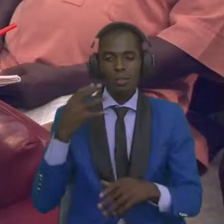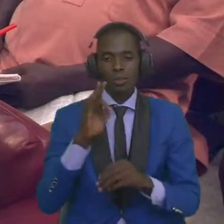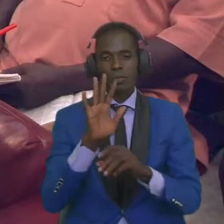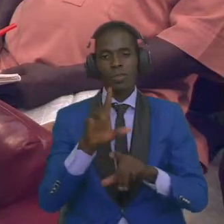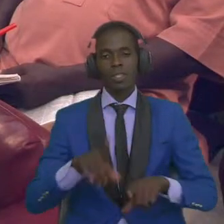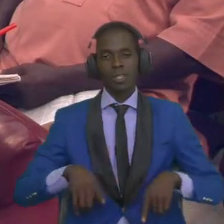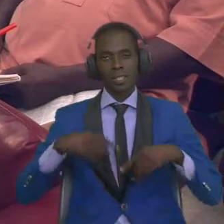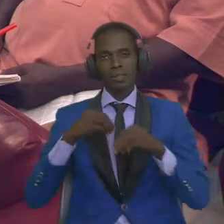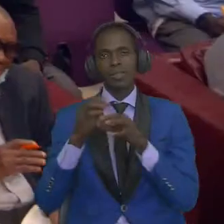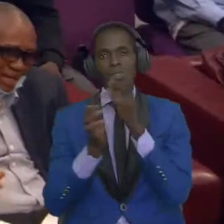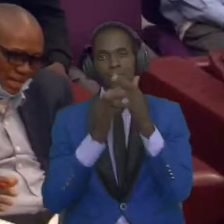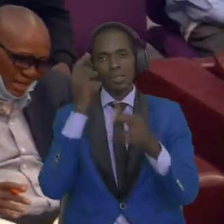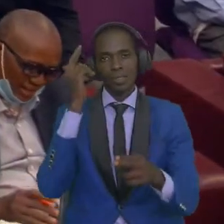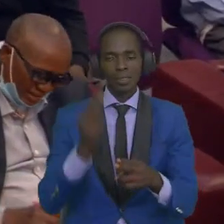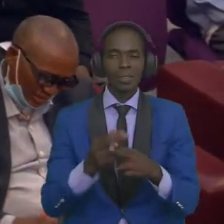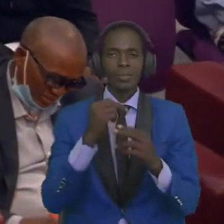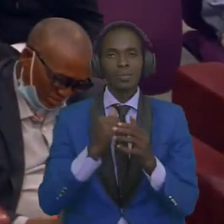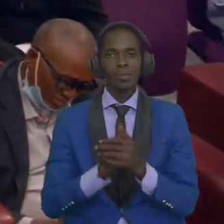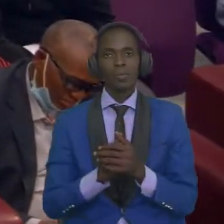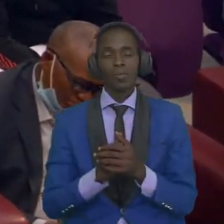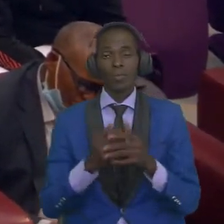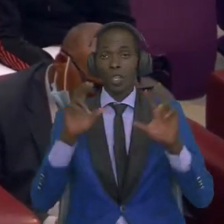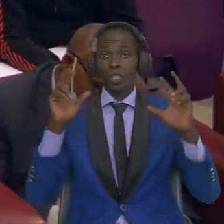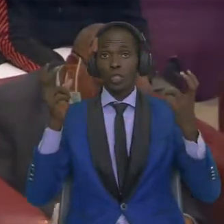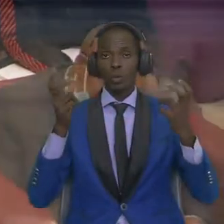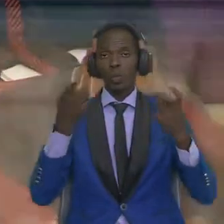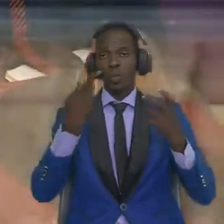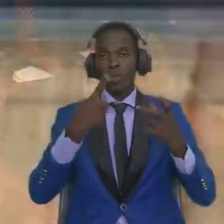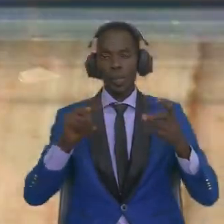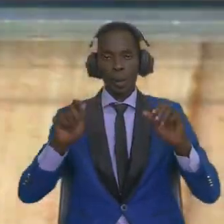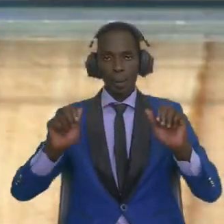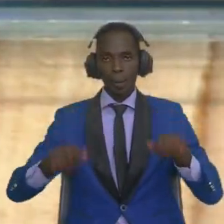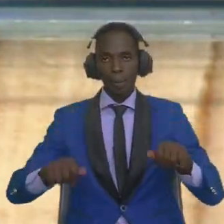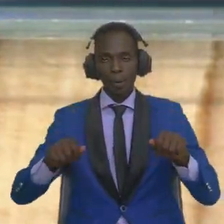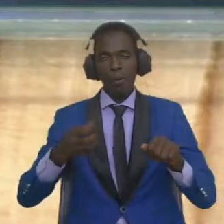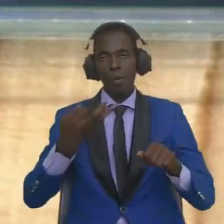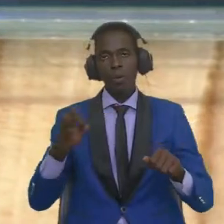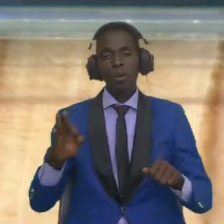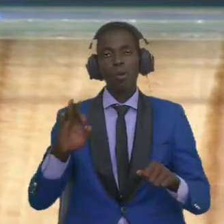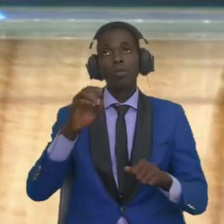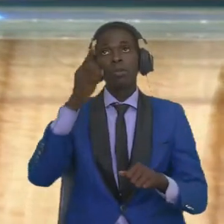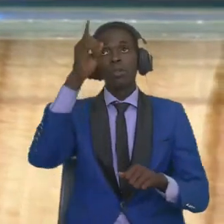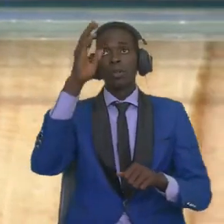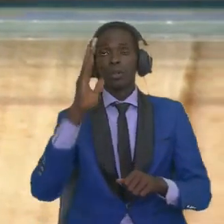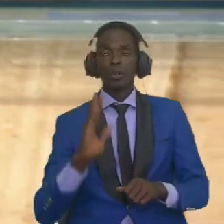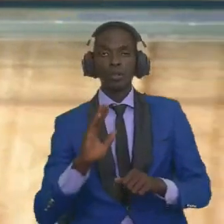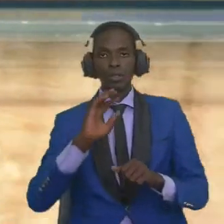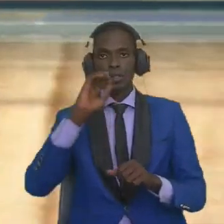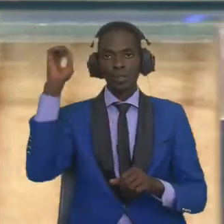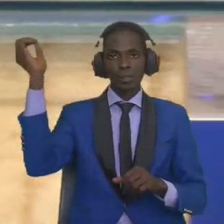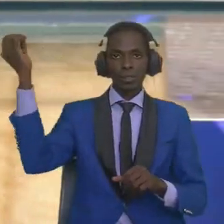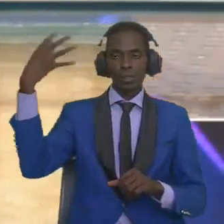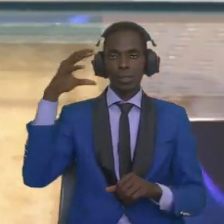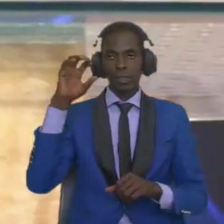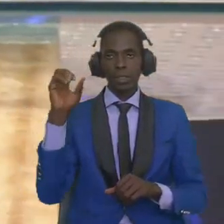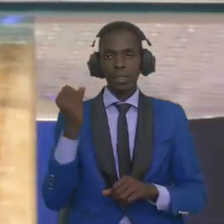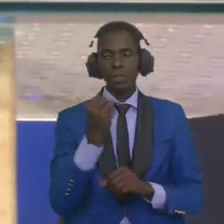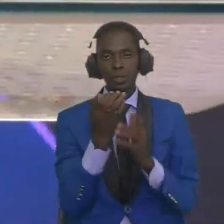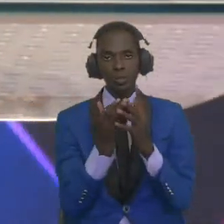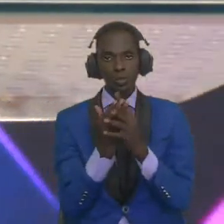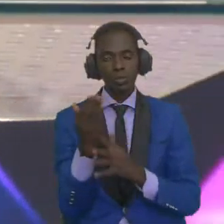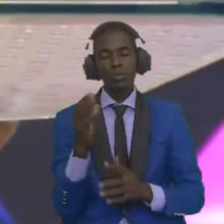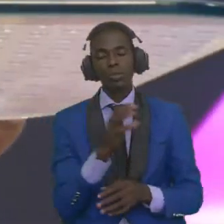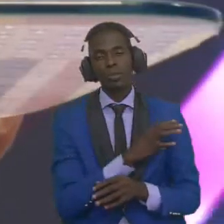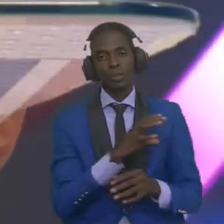in Jesus' name. The possibilities of God's grace through Christ. There are three things we're looking